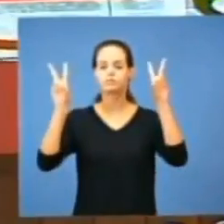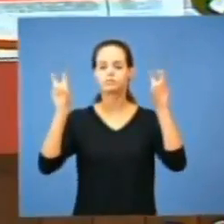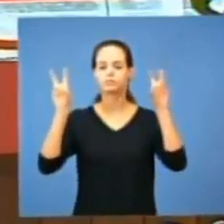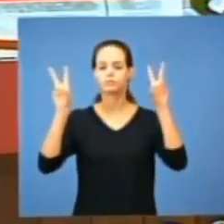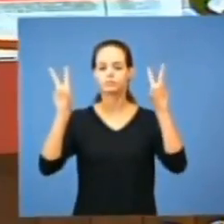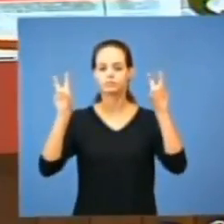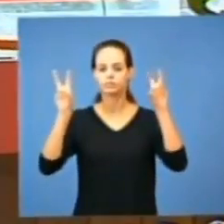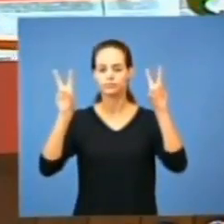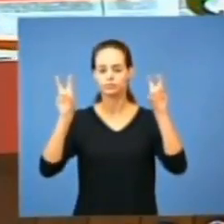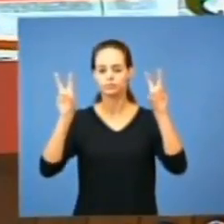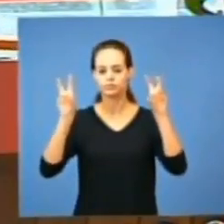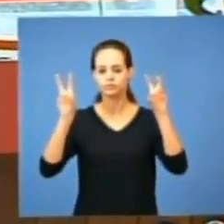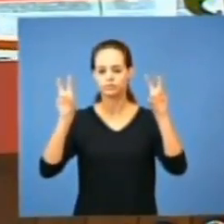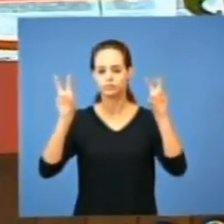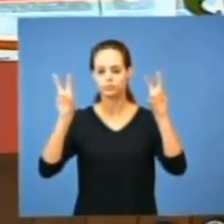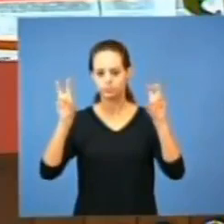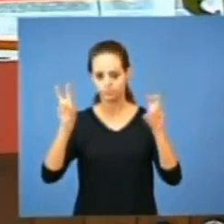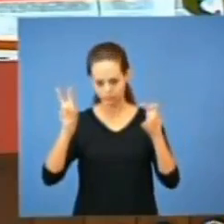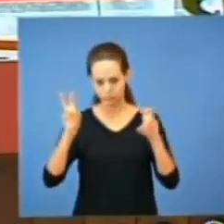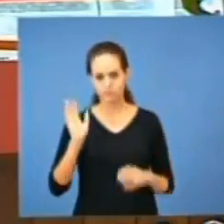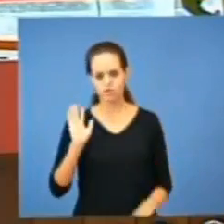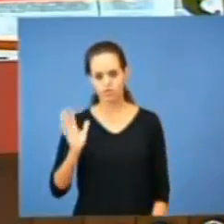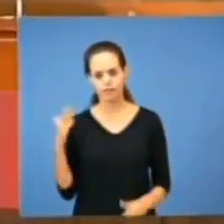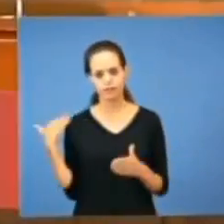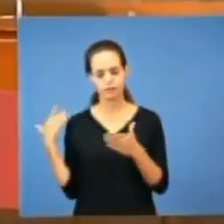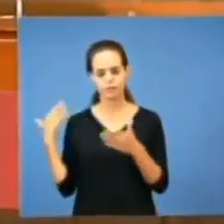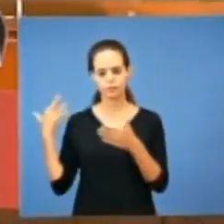our topic that